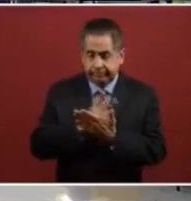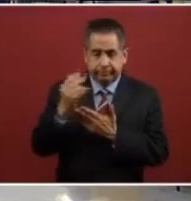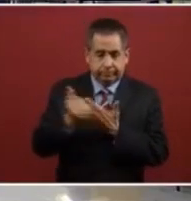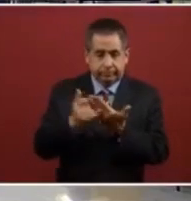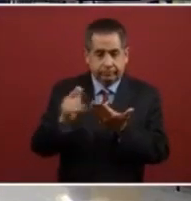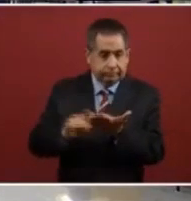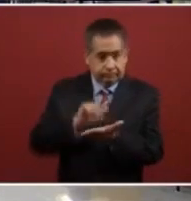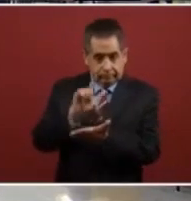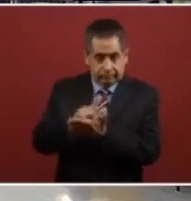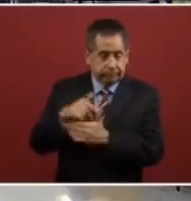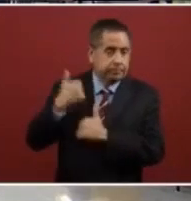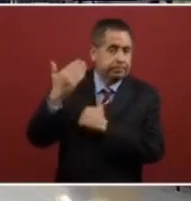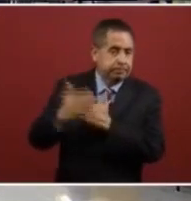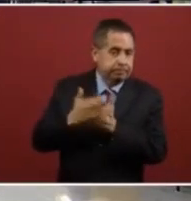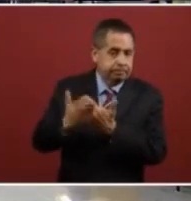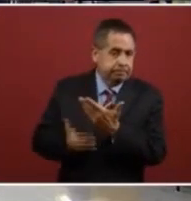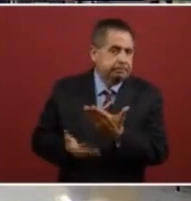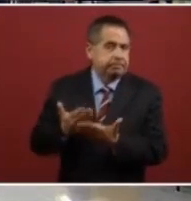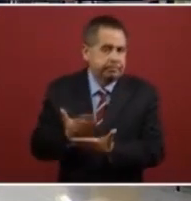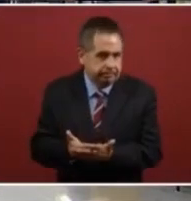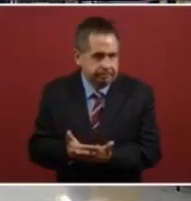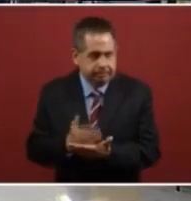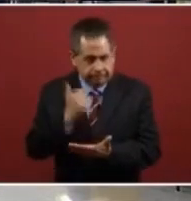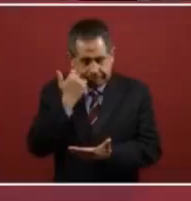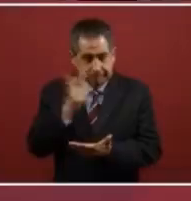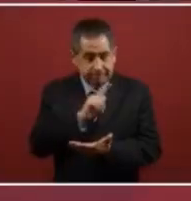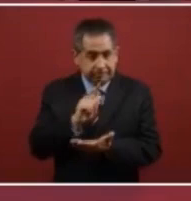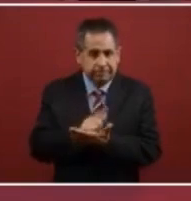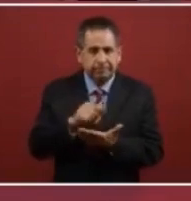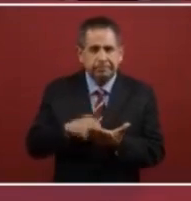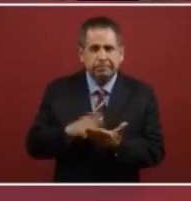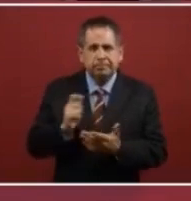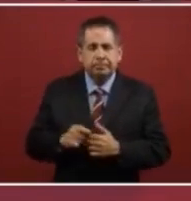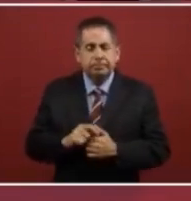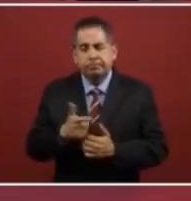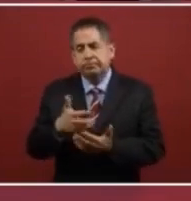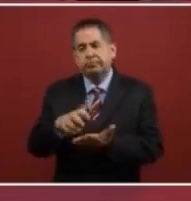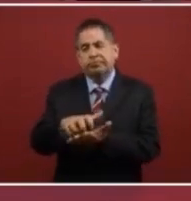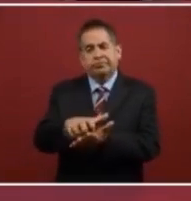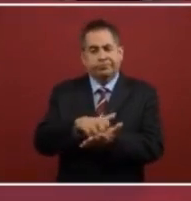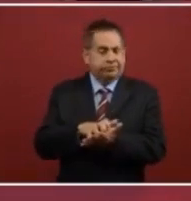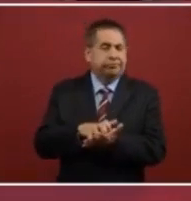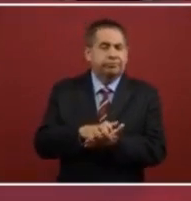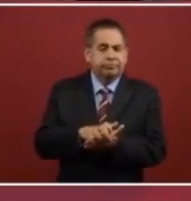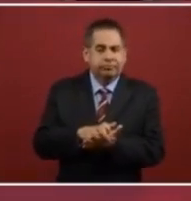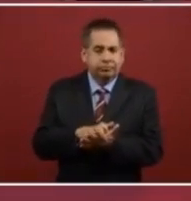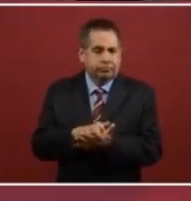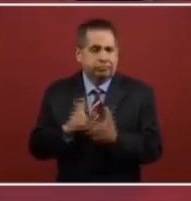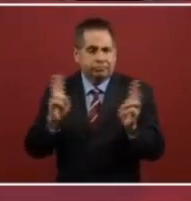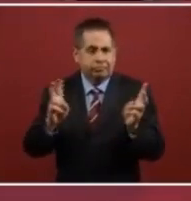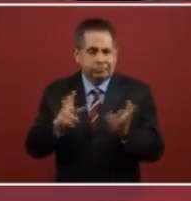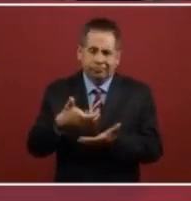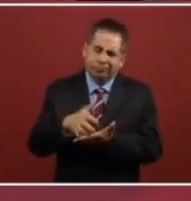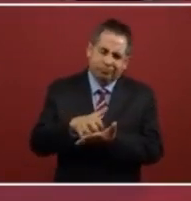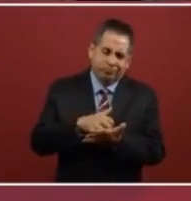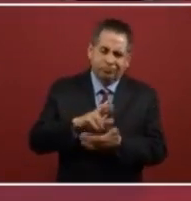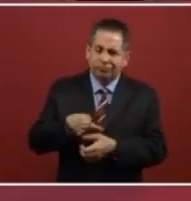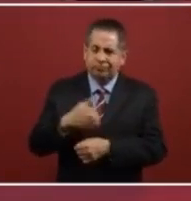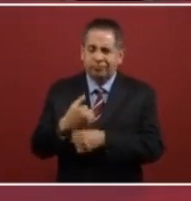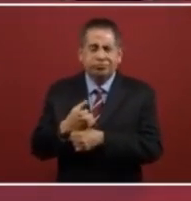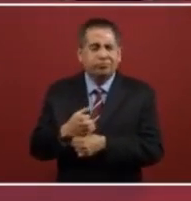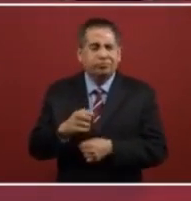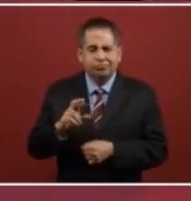ley And right now, we've de already got the lay project austeridad for austerity, for